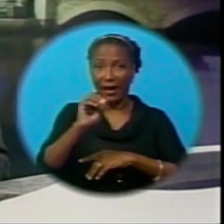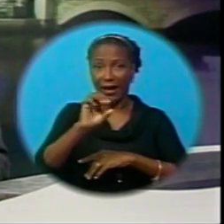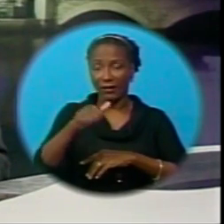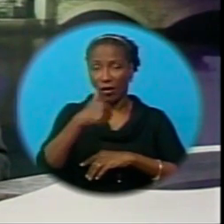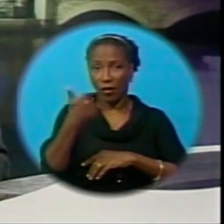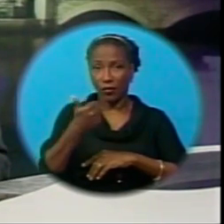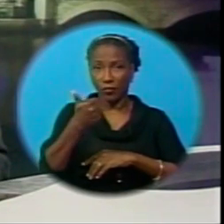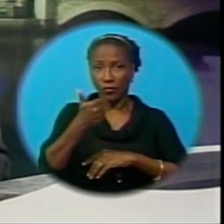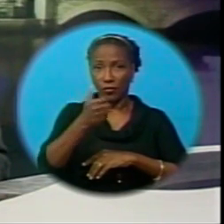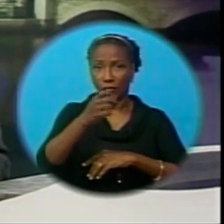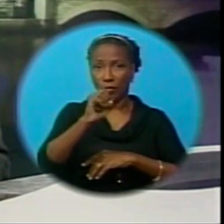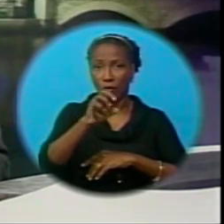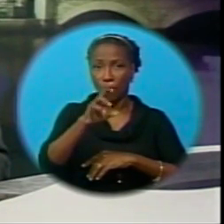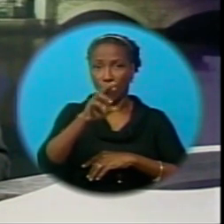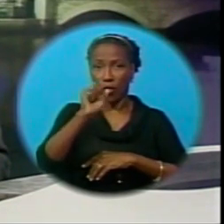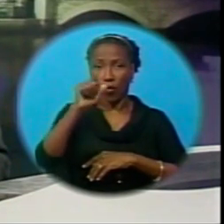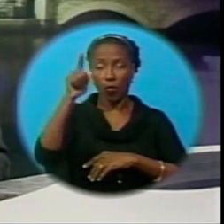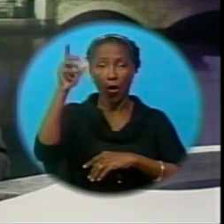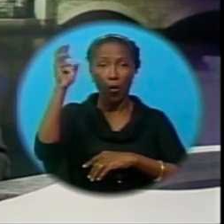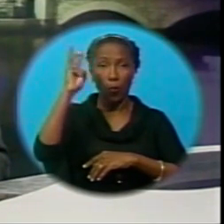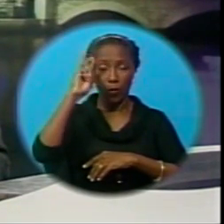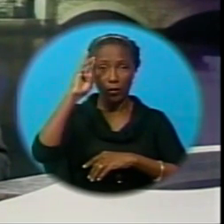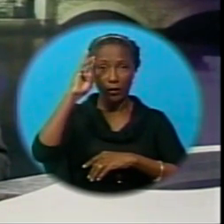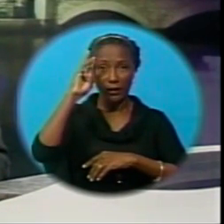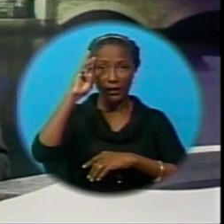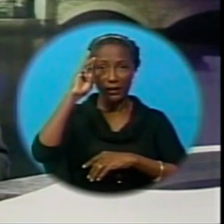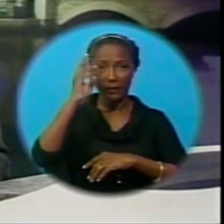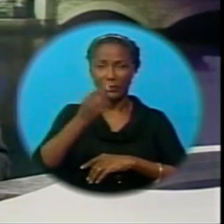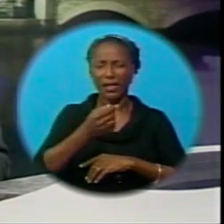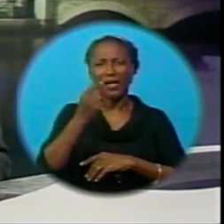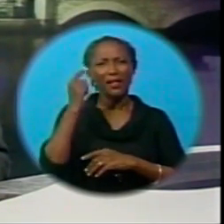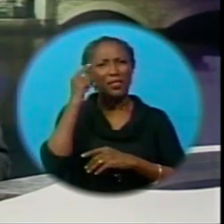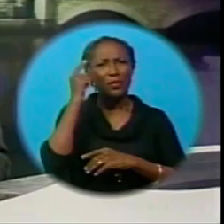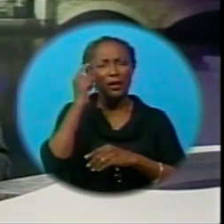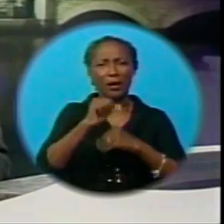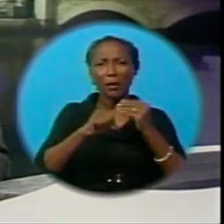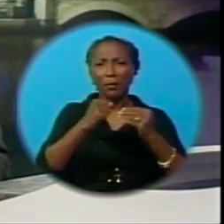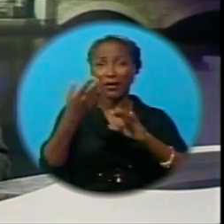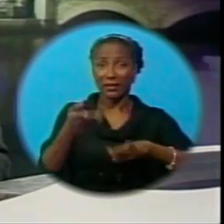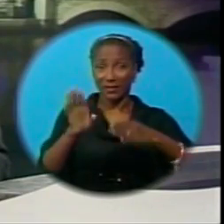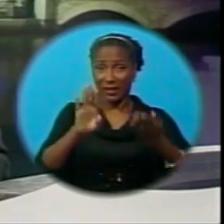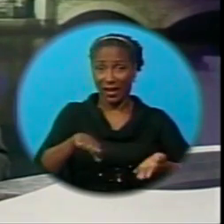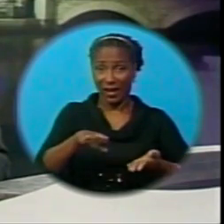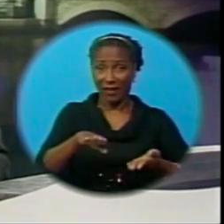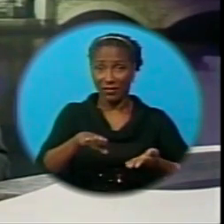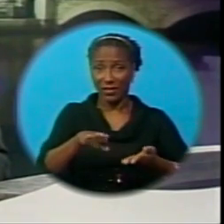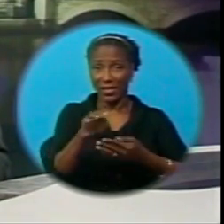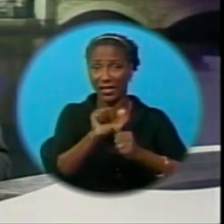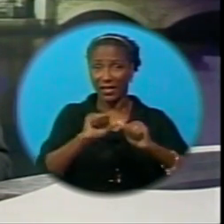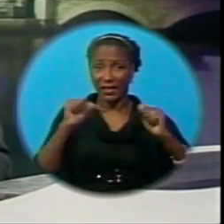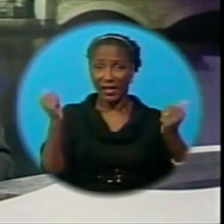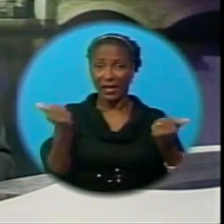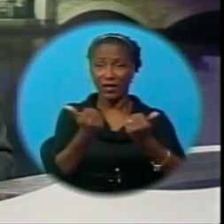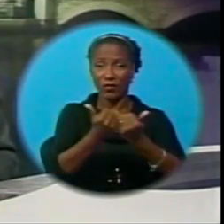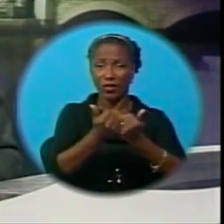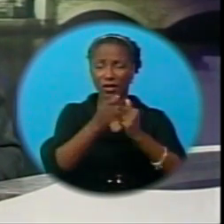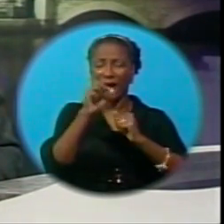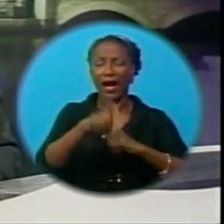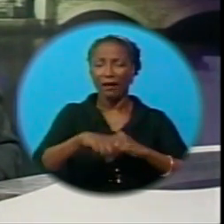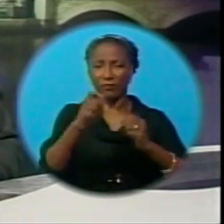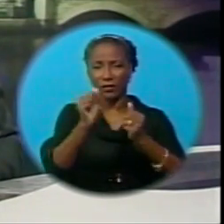considering the number of deaths by firearms in Latin America and the Caribbean, it is important that the guns are destroyed beyond